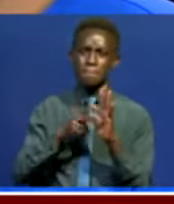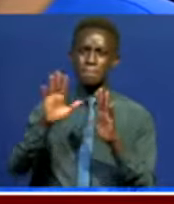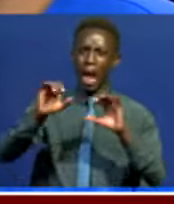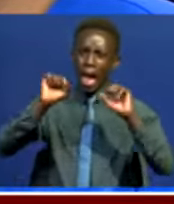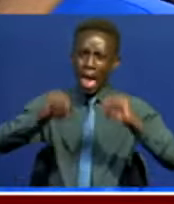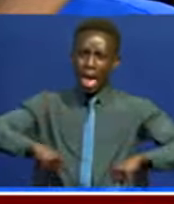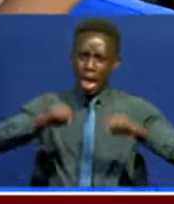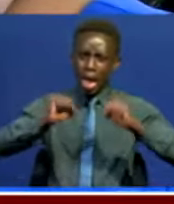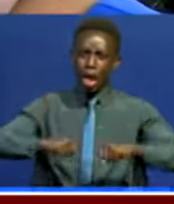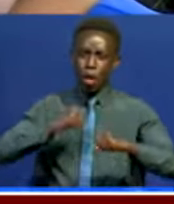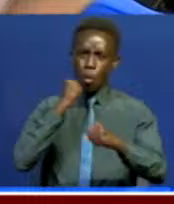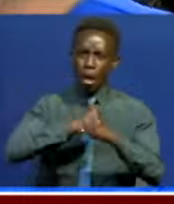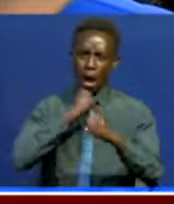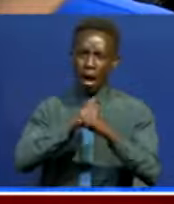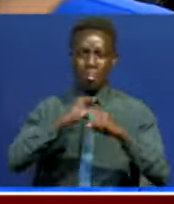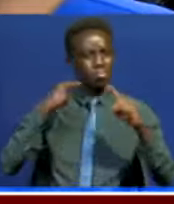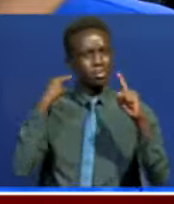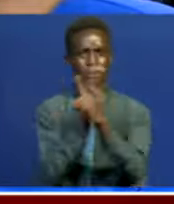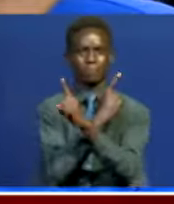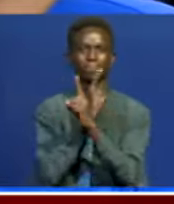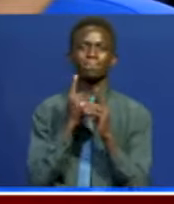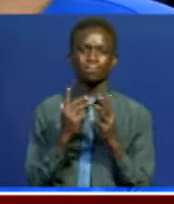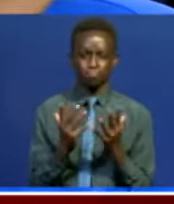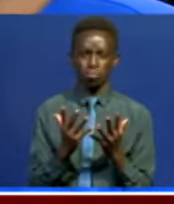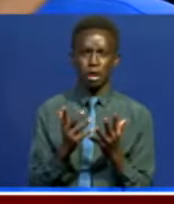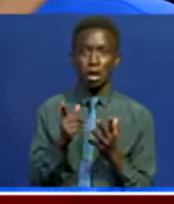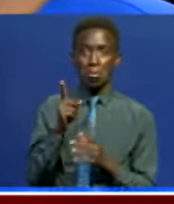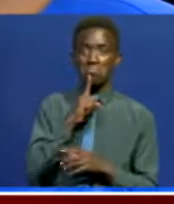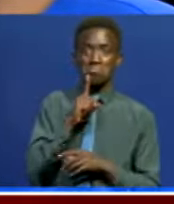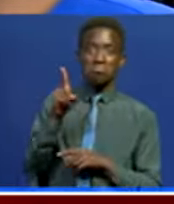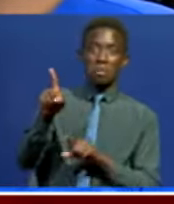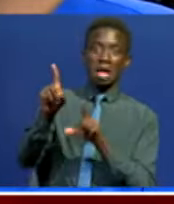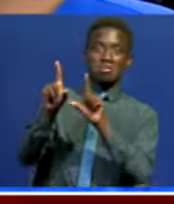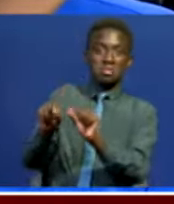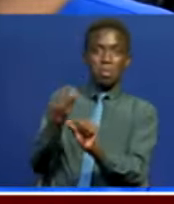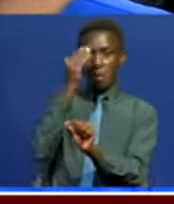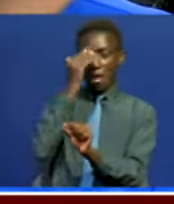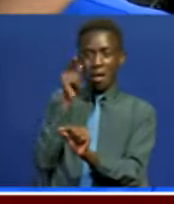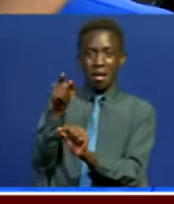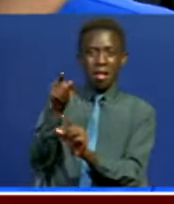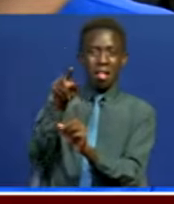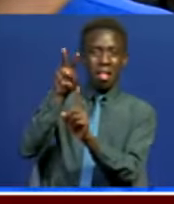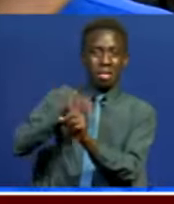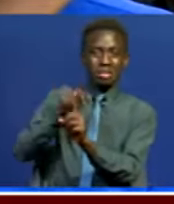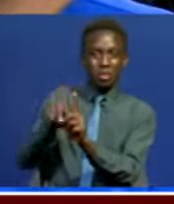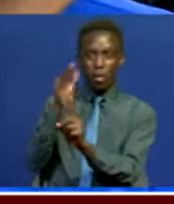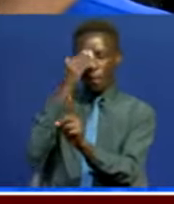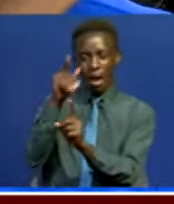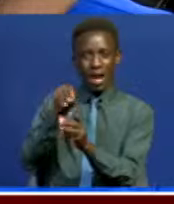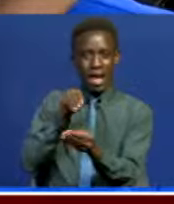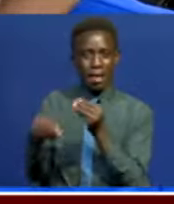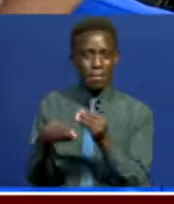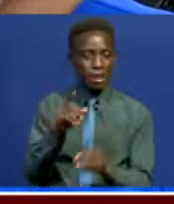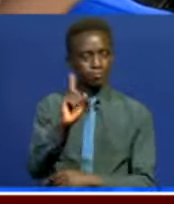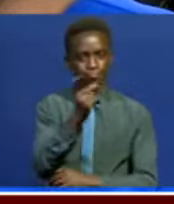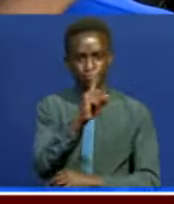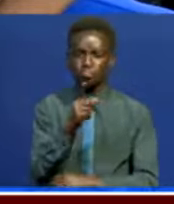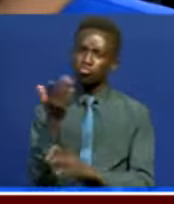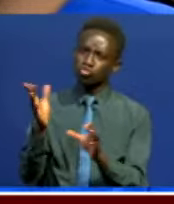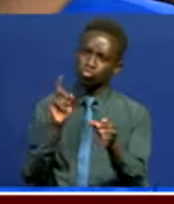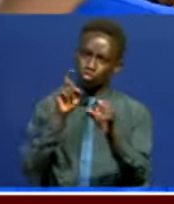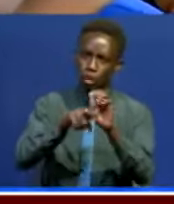not despair because they are hearing impaired. They join into the world market and compete